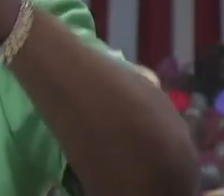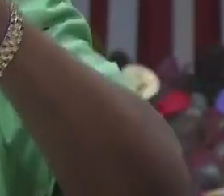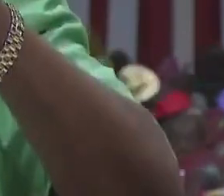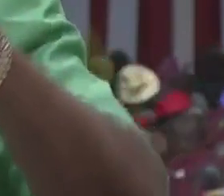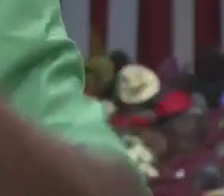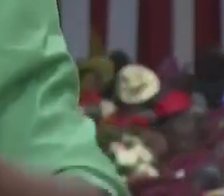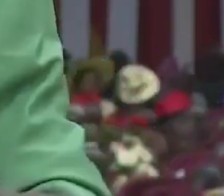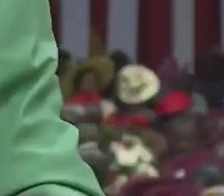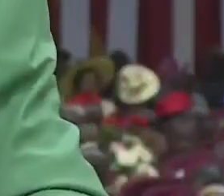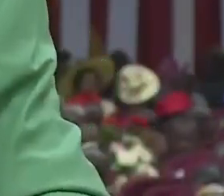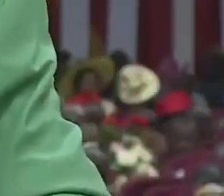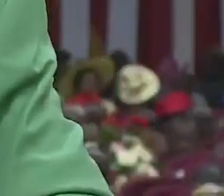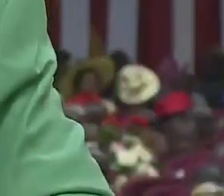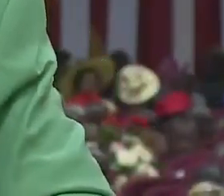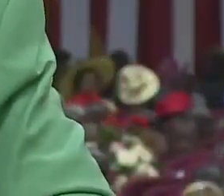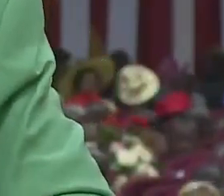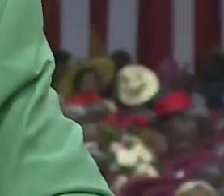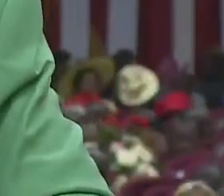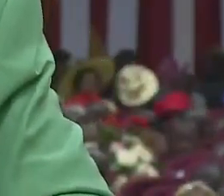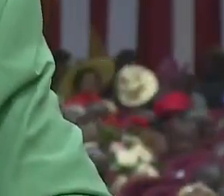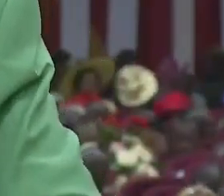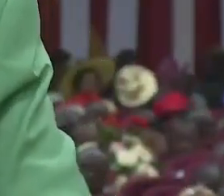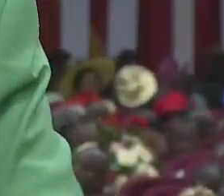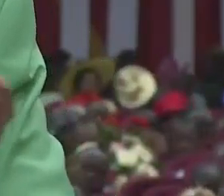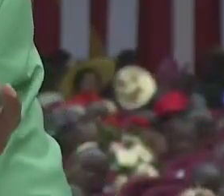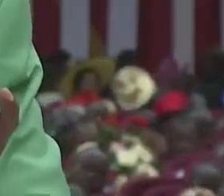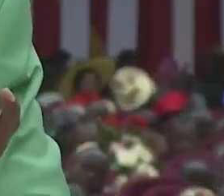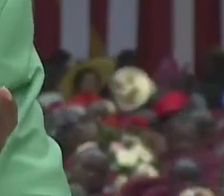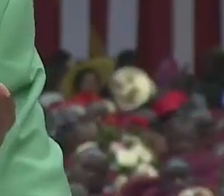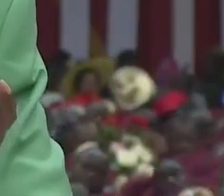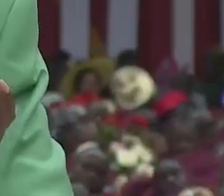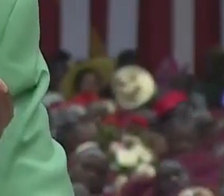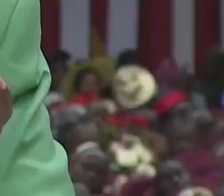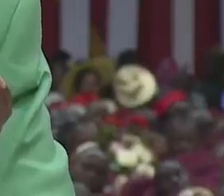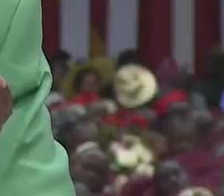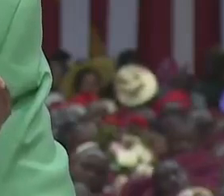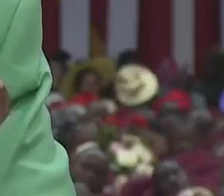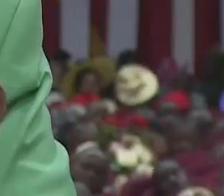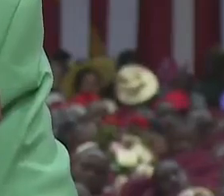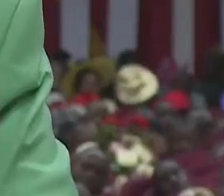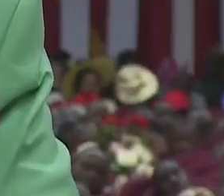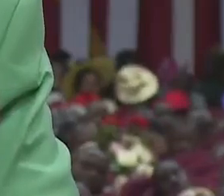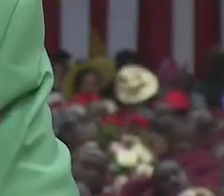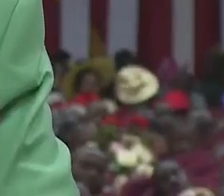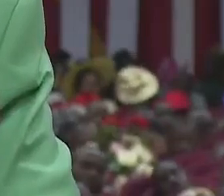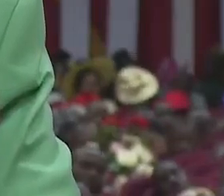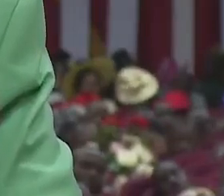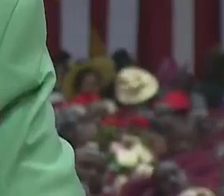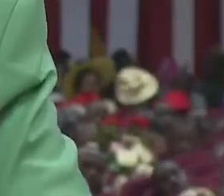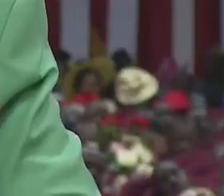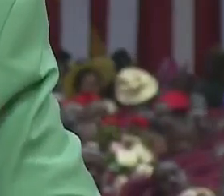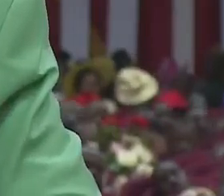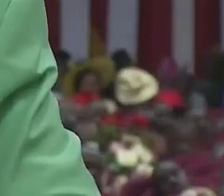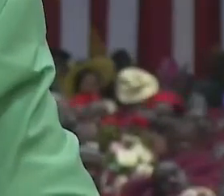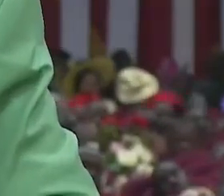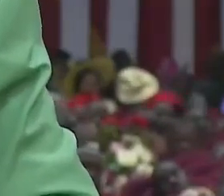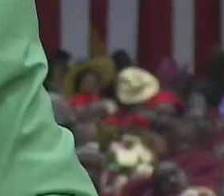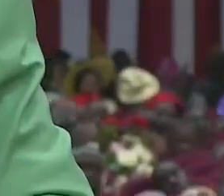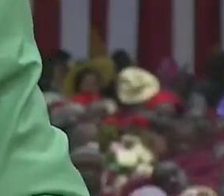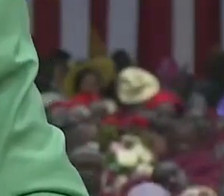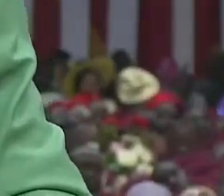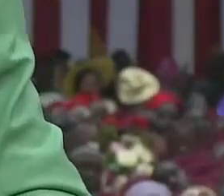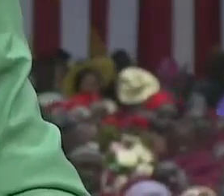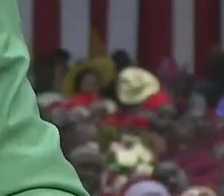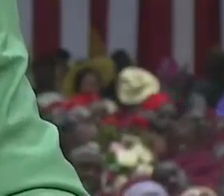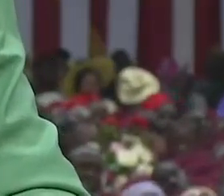kind of salvation that you say you are coming for and you, all you want to do is go come and take the picture of the Jew. Kese ru igbala to jade